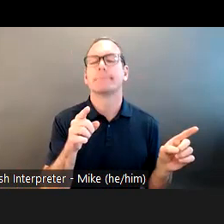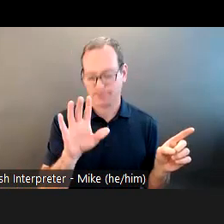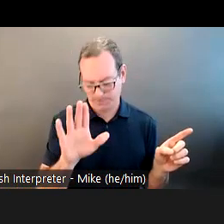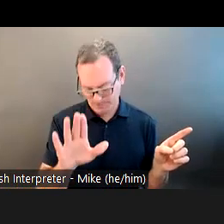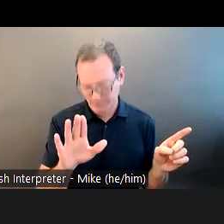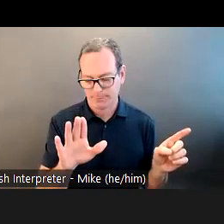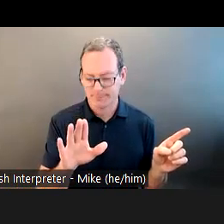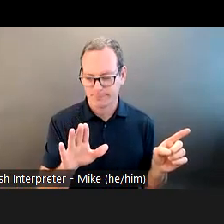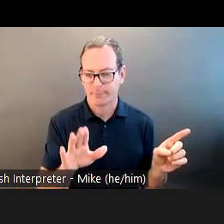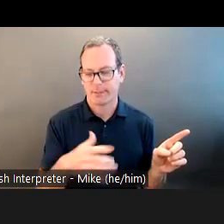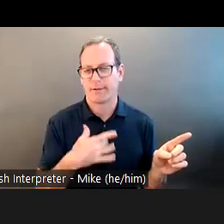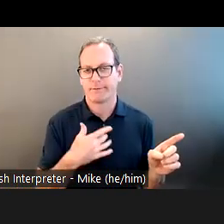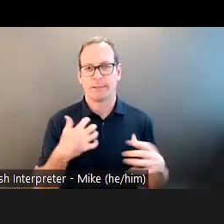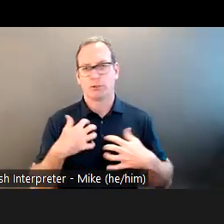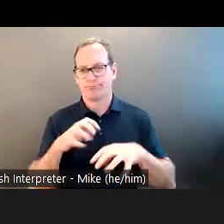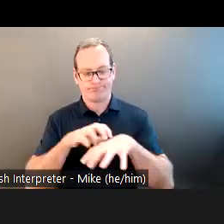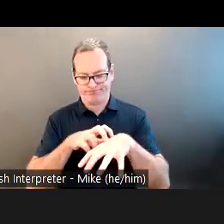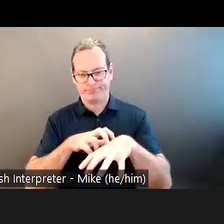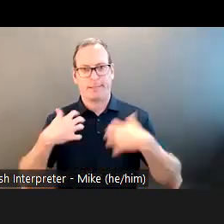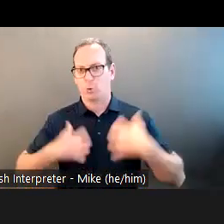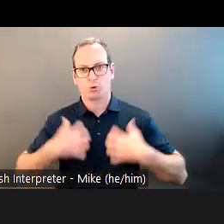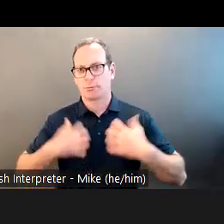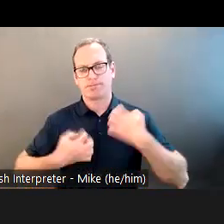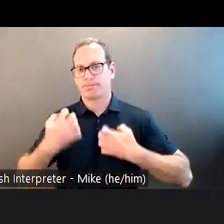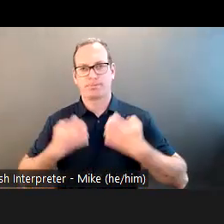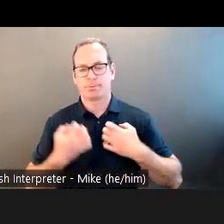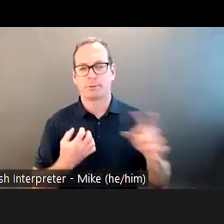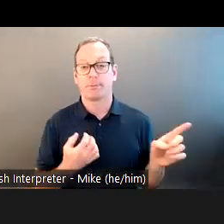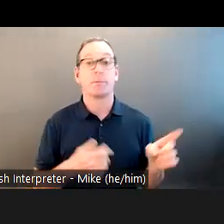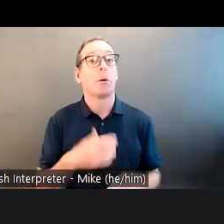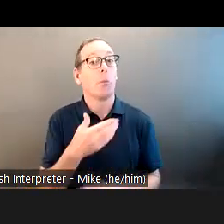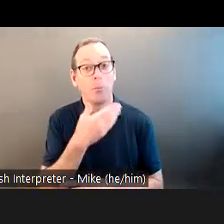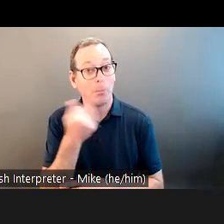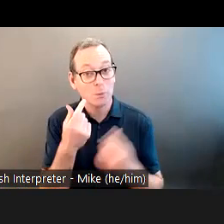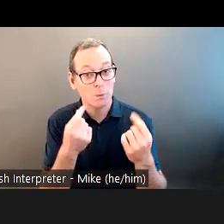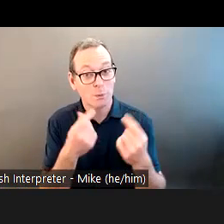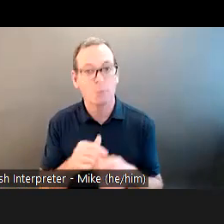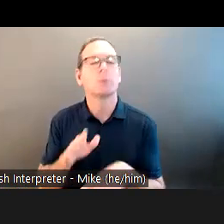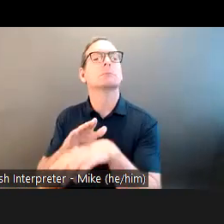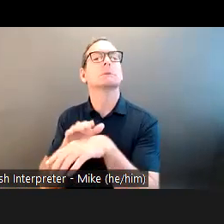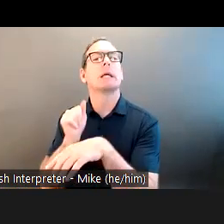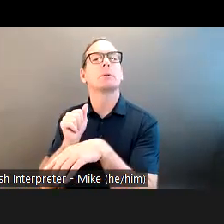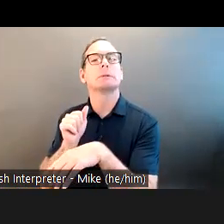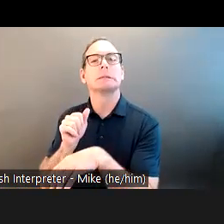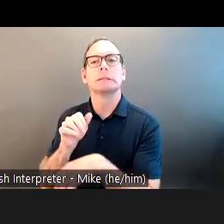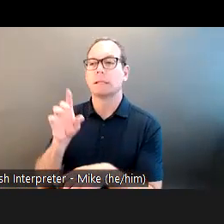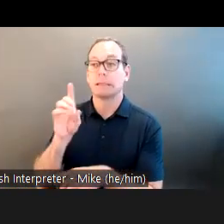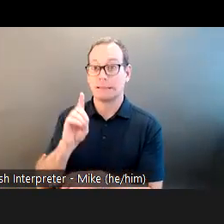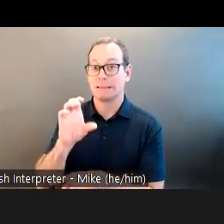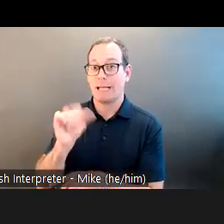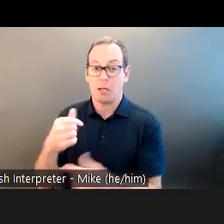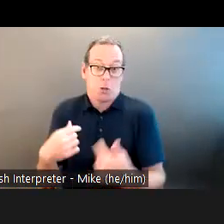the capacity assessor in the door. A nice lady is going to come and have tea with you. My job